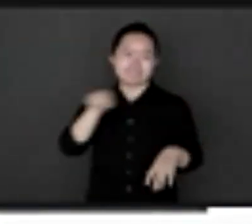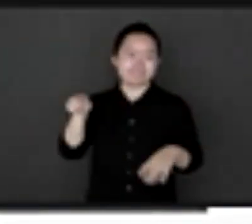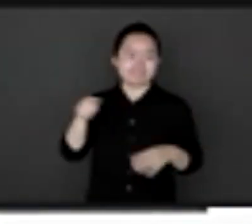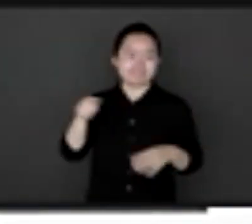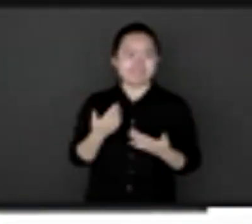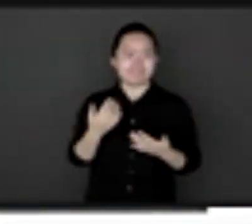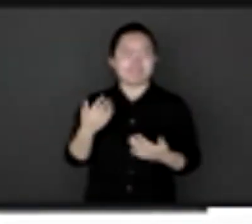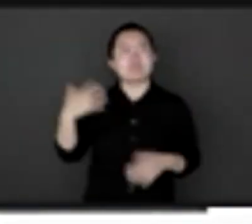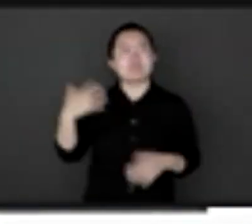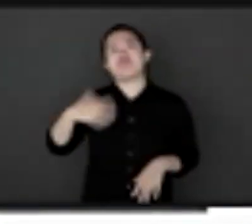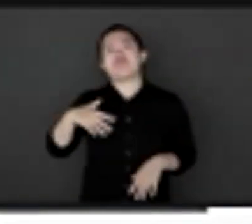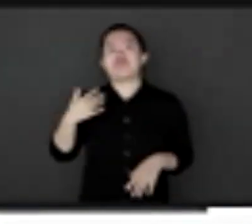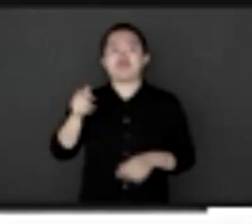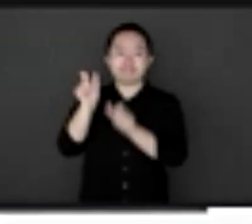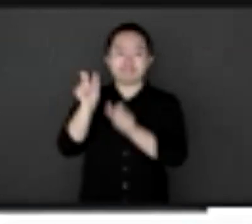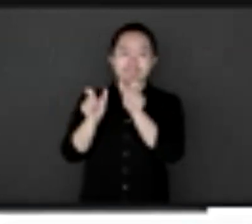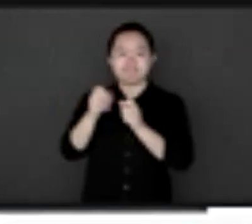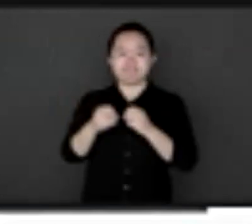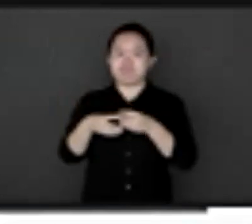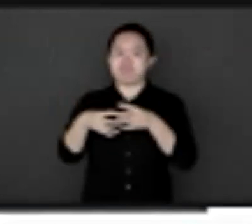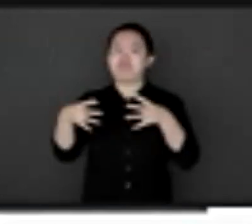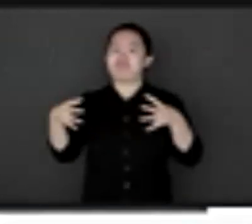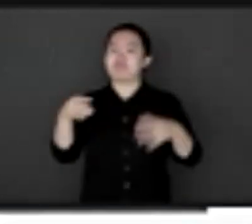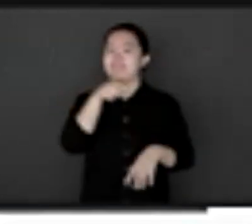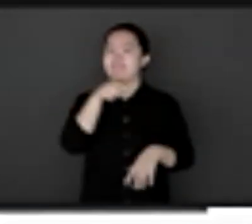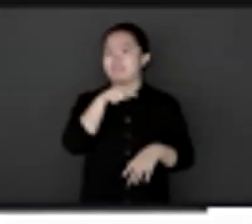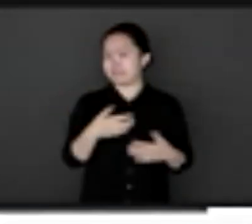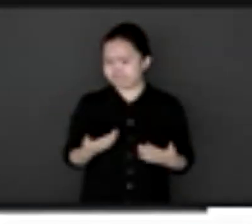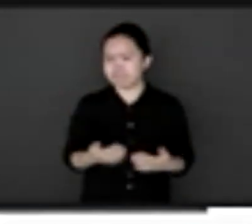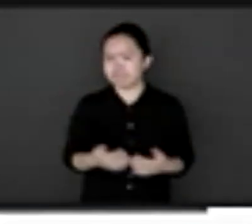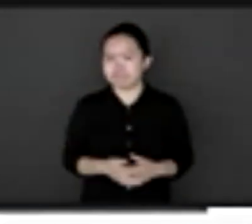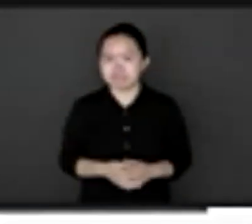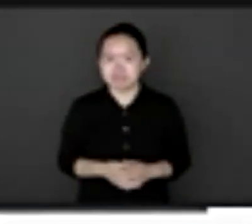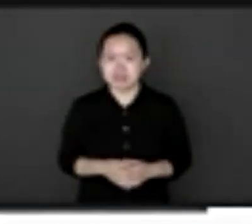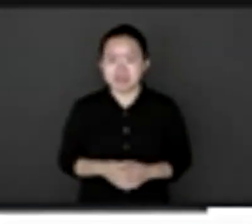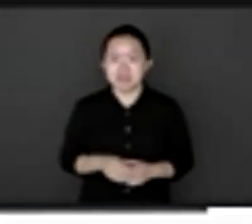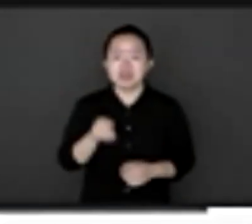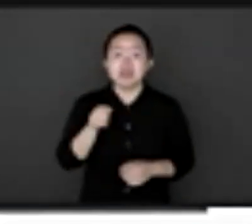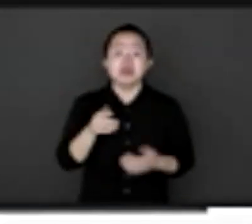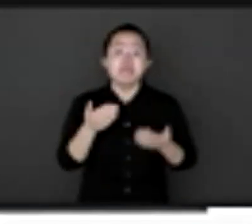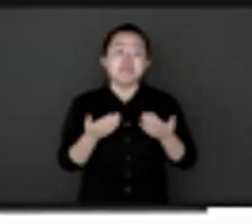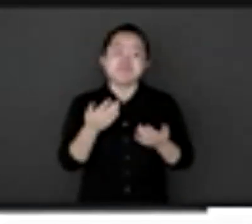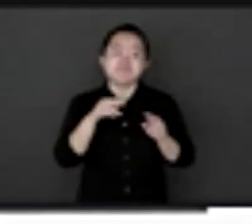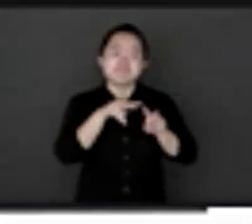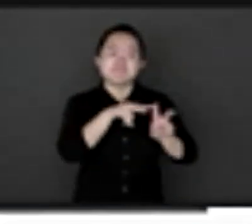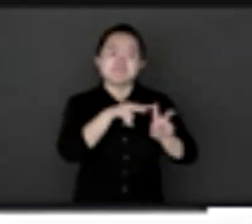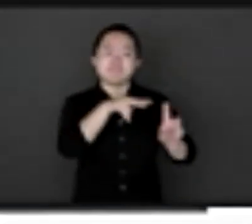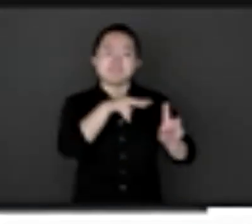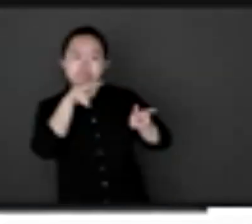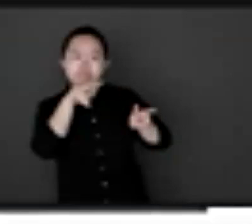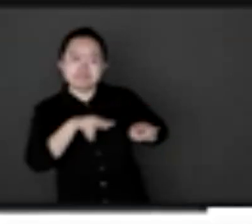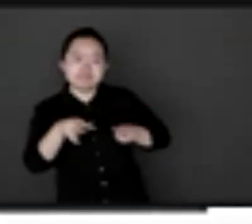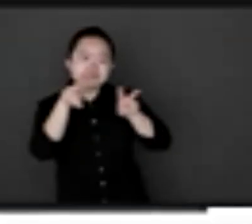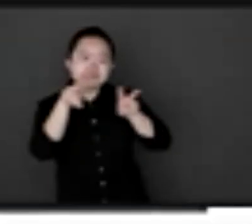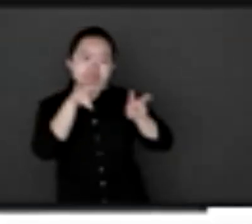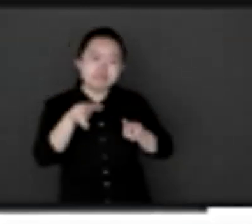vehicle for the monitoring agency to work on, either to monitor, to control that this is being handled in the right way, but